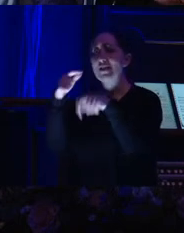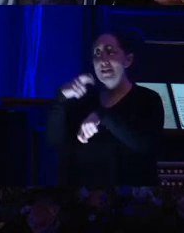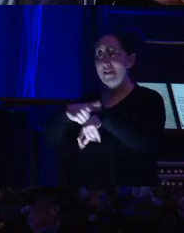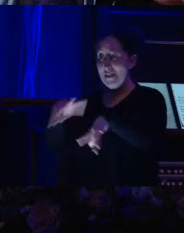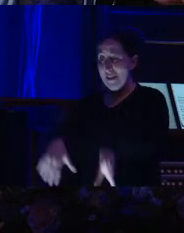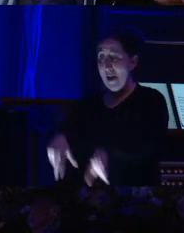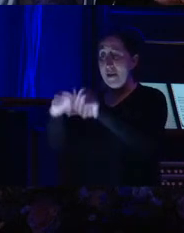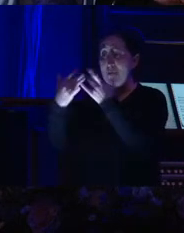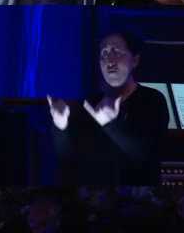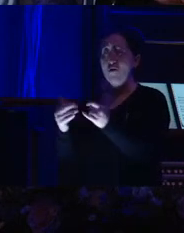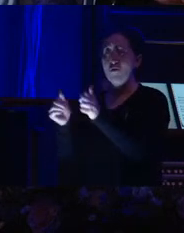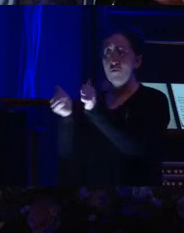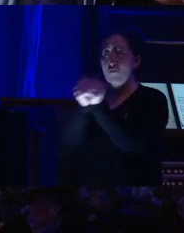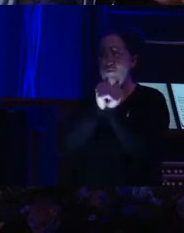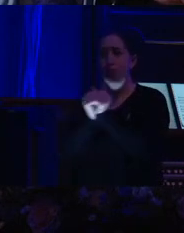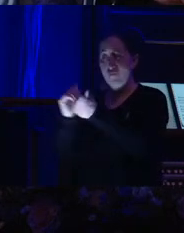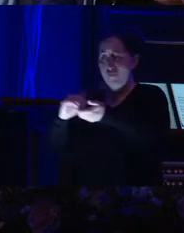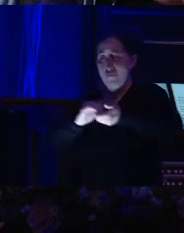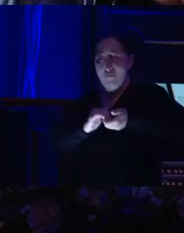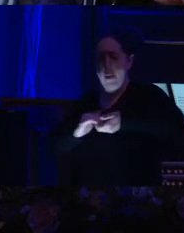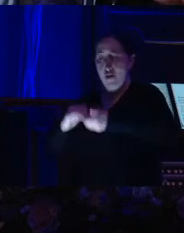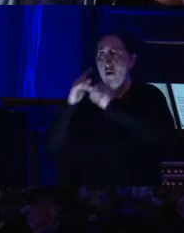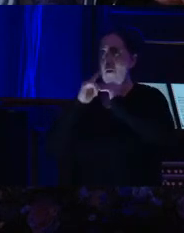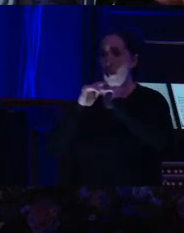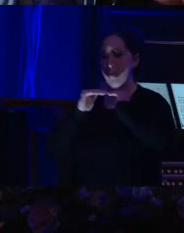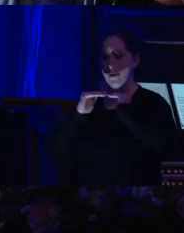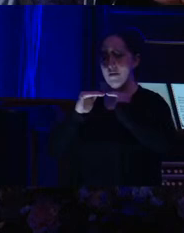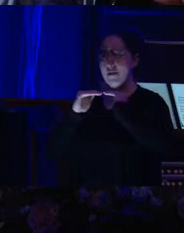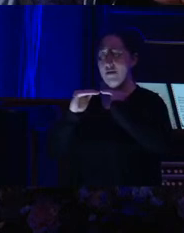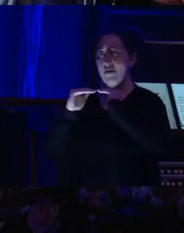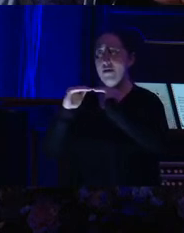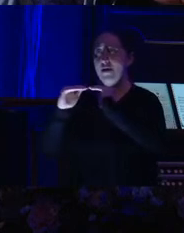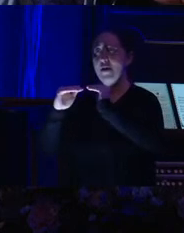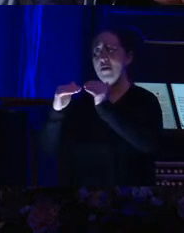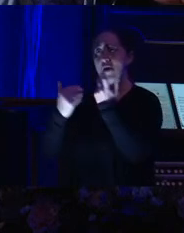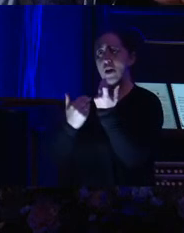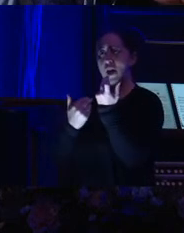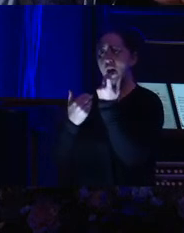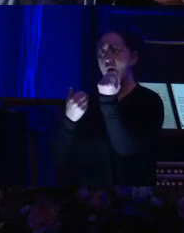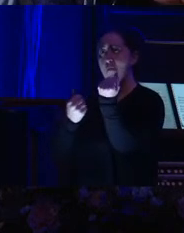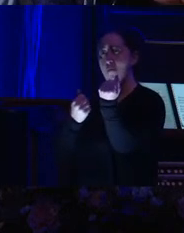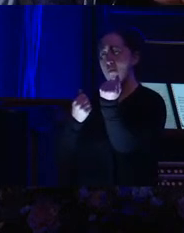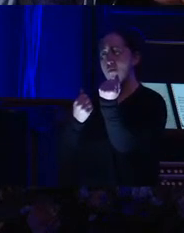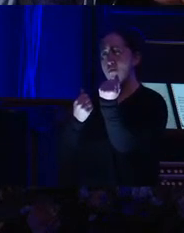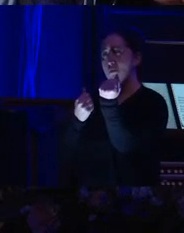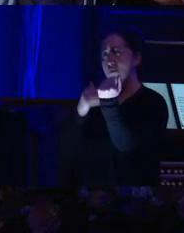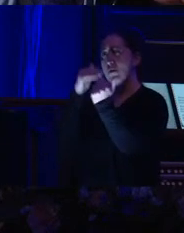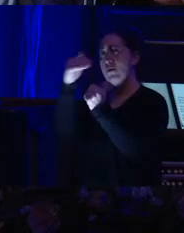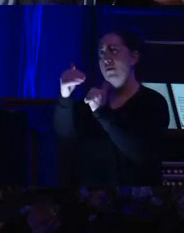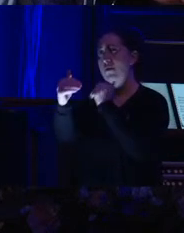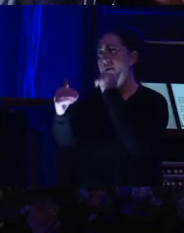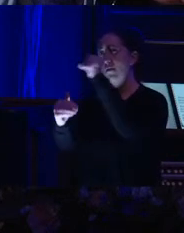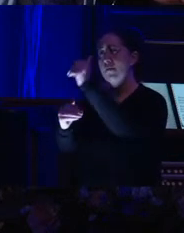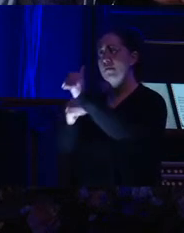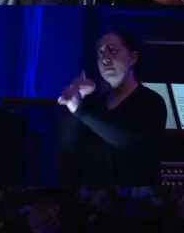work together for stability and for bold steps forward.